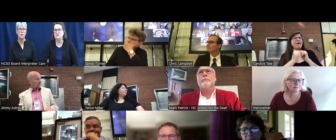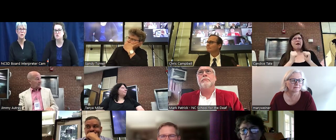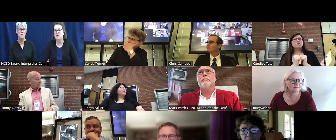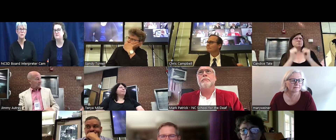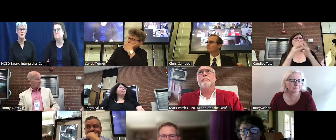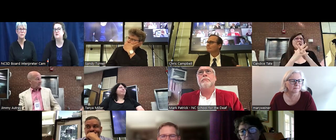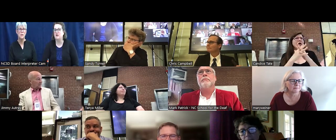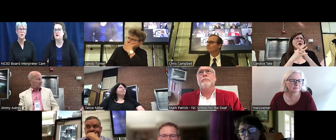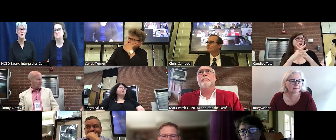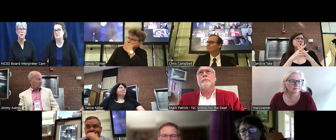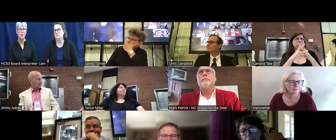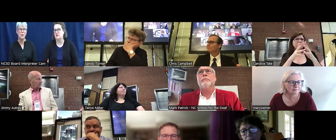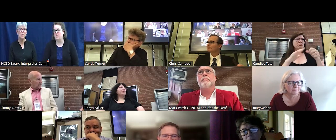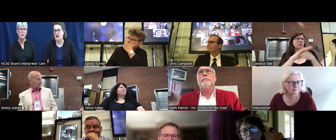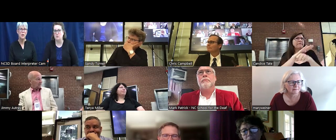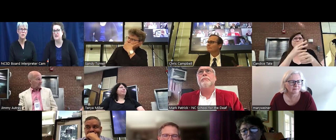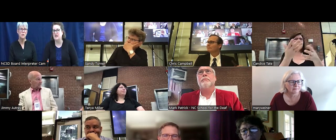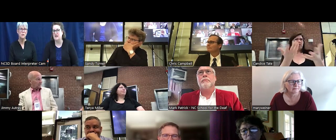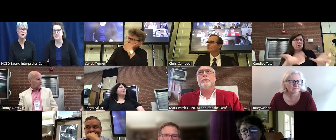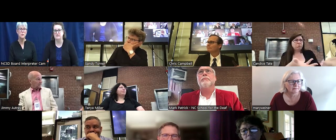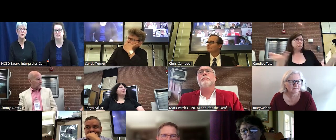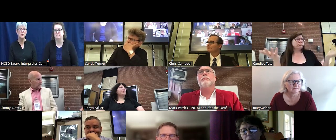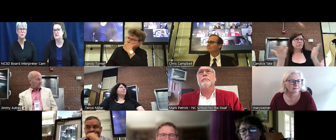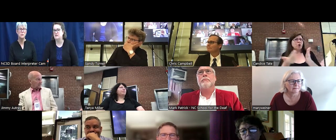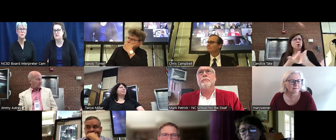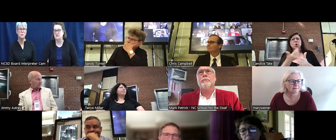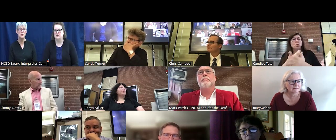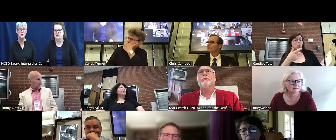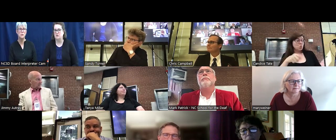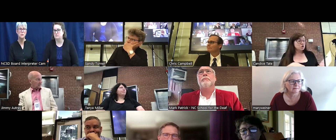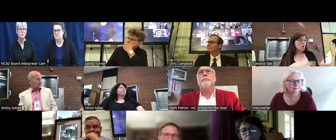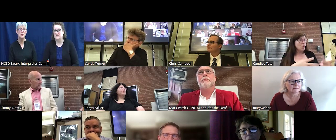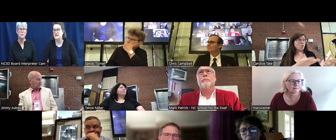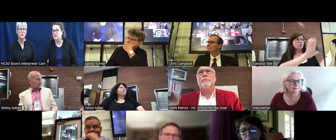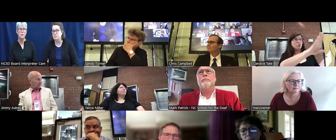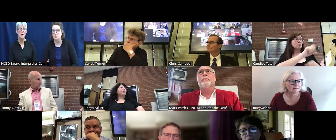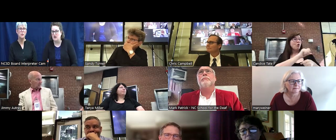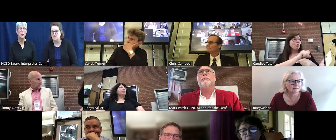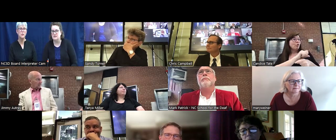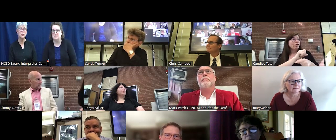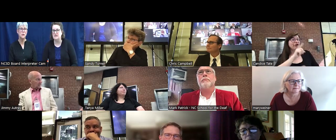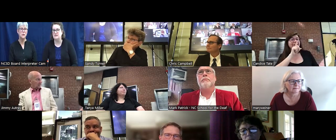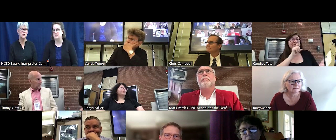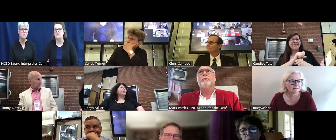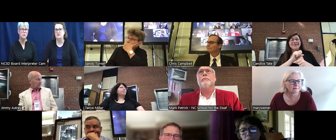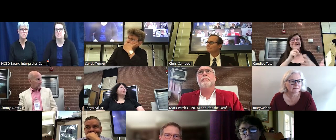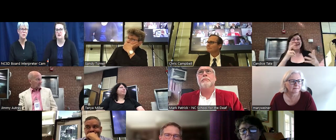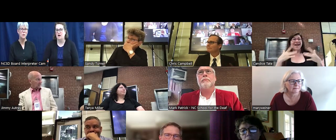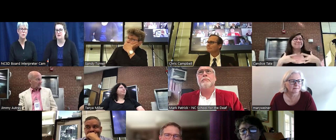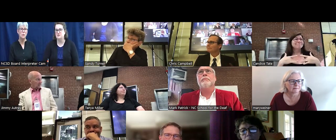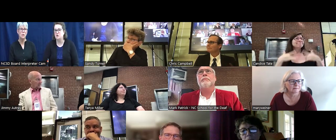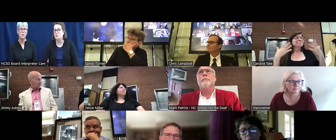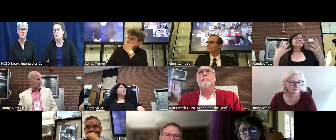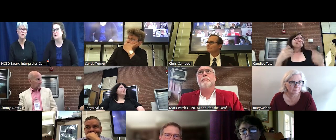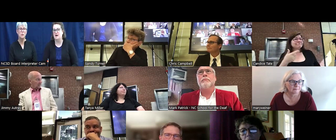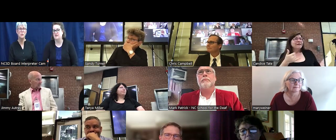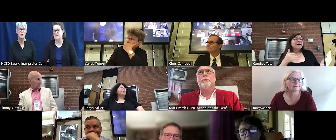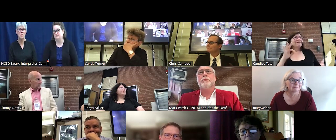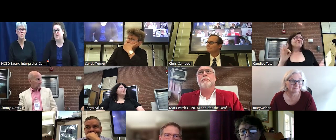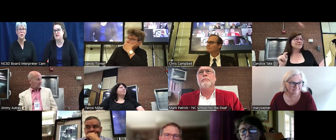and try to figure out, how we can, set up new policies. And so your